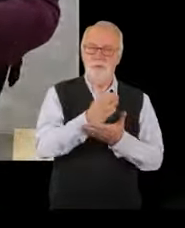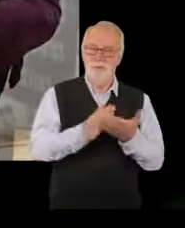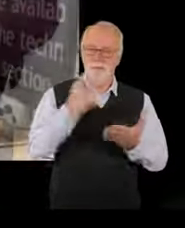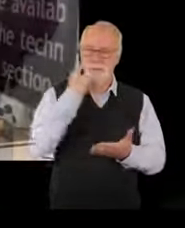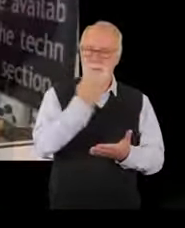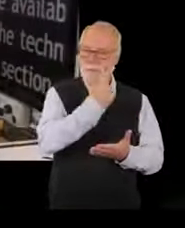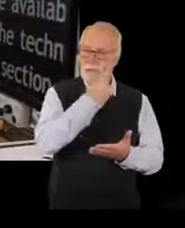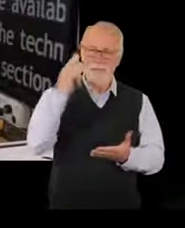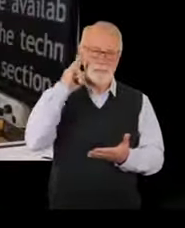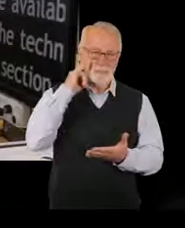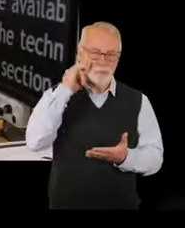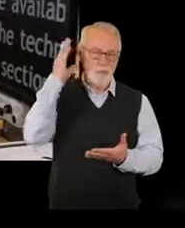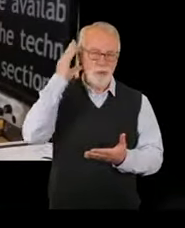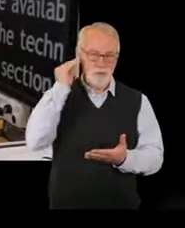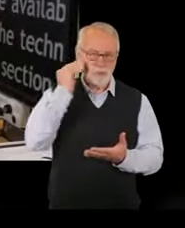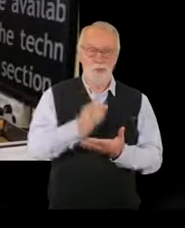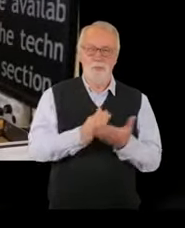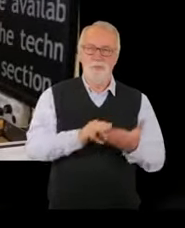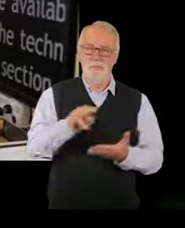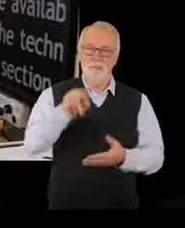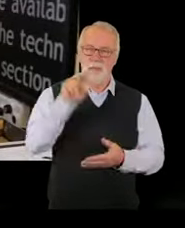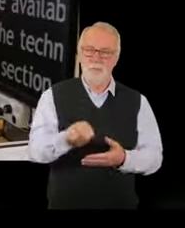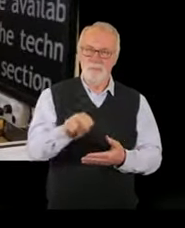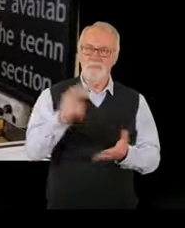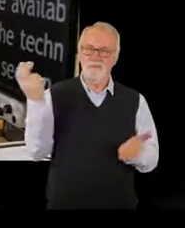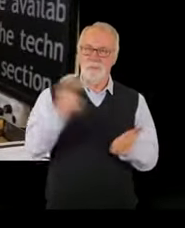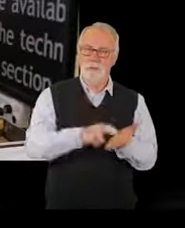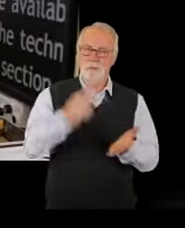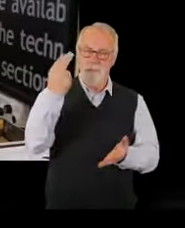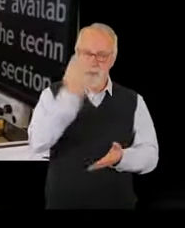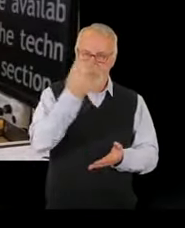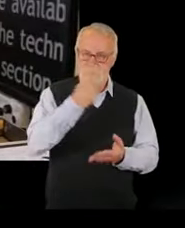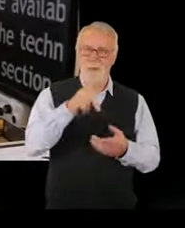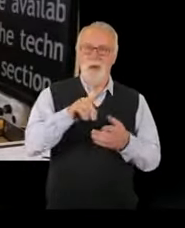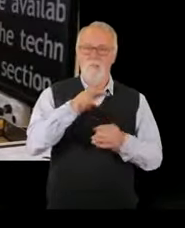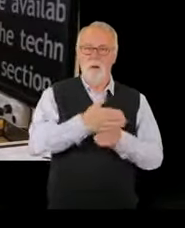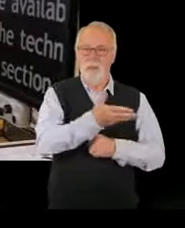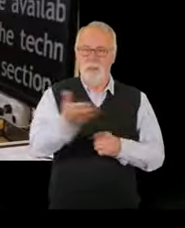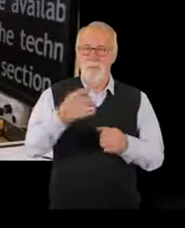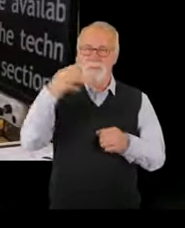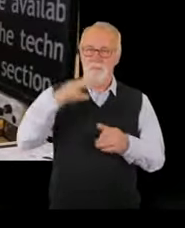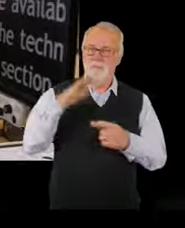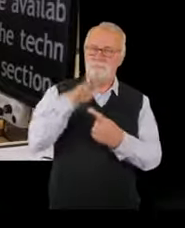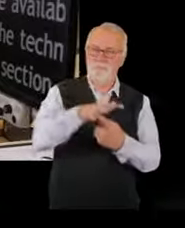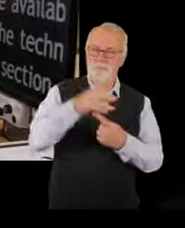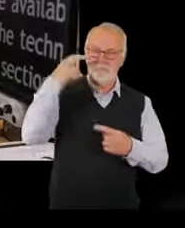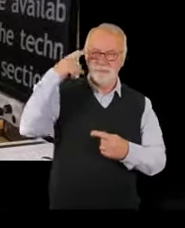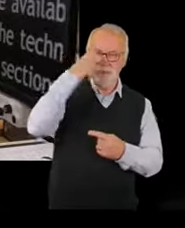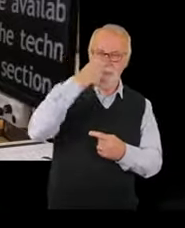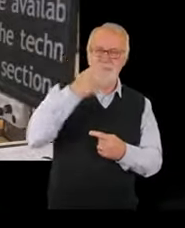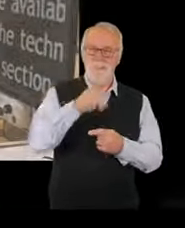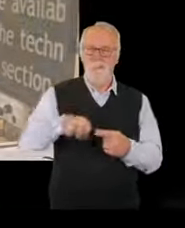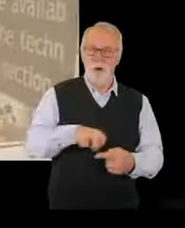registered as blind and for them the main difficulties would be mobilising safely, communication and maintaining daily